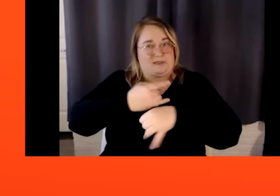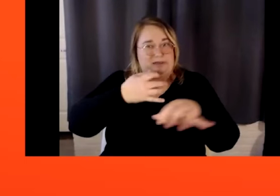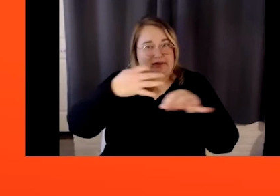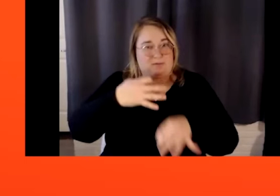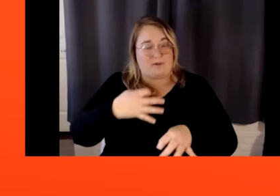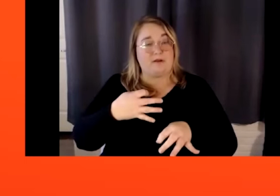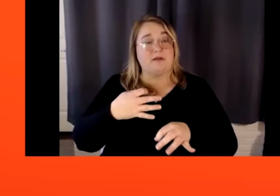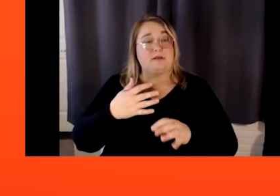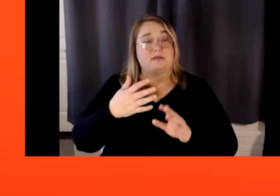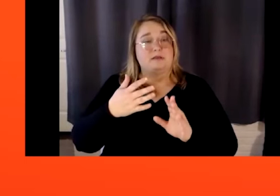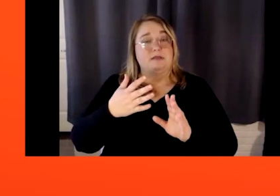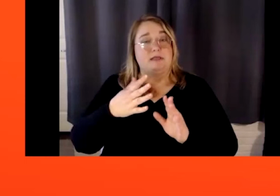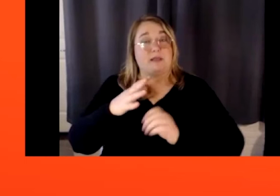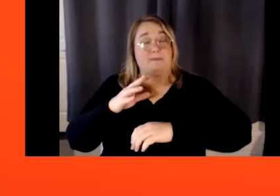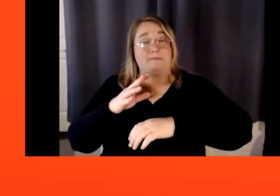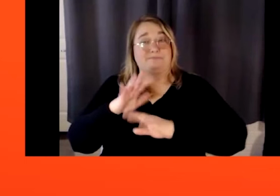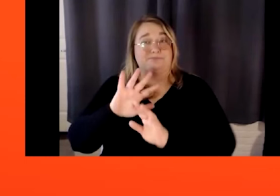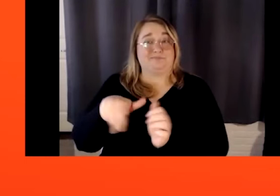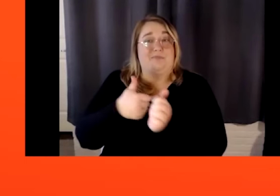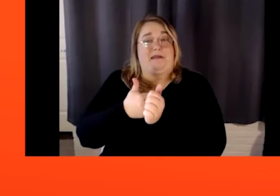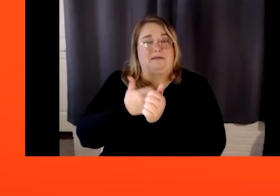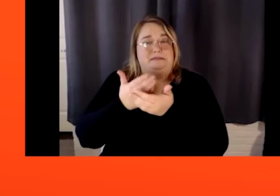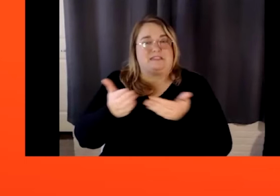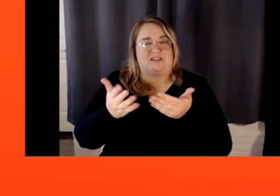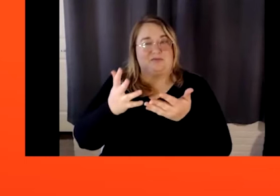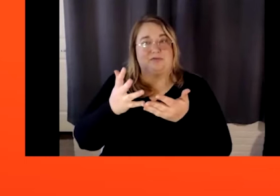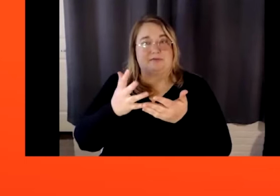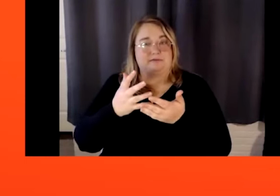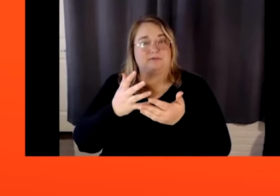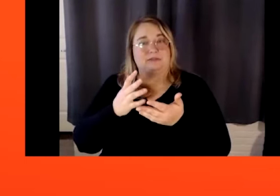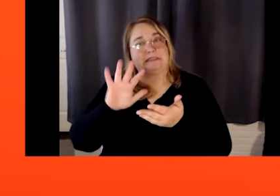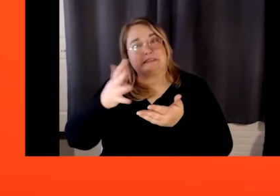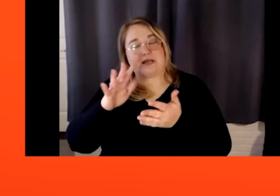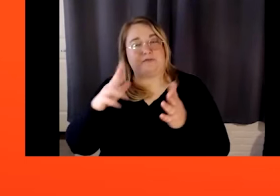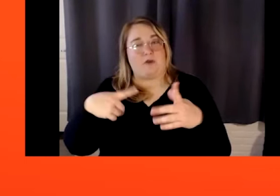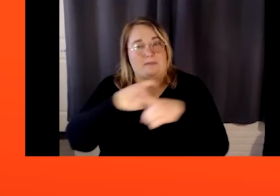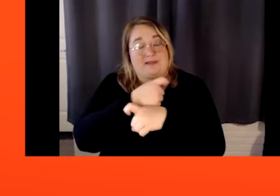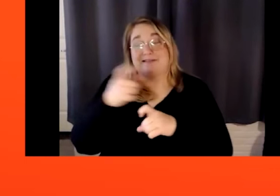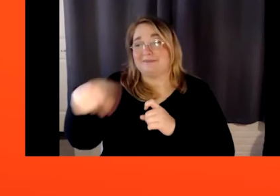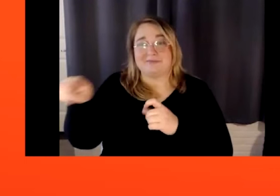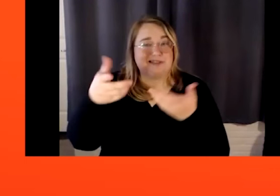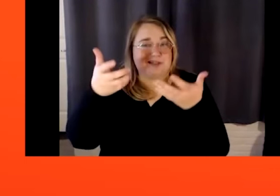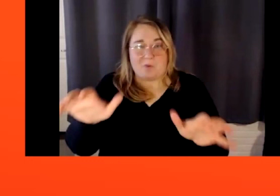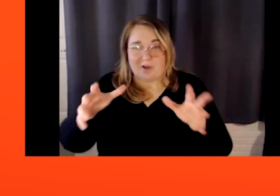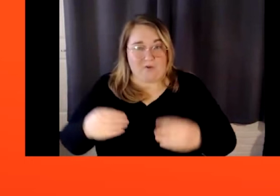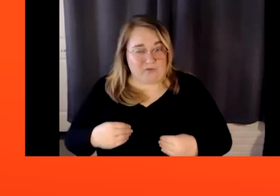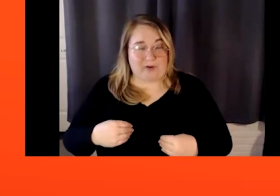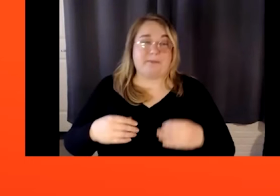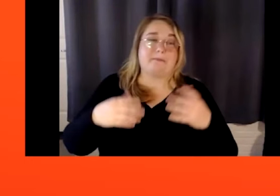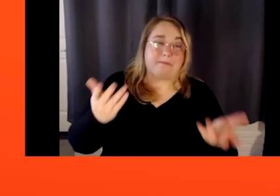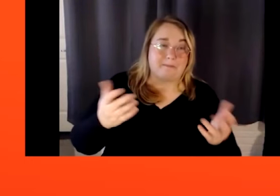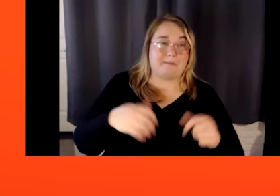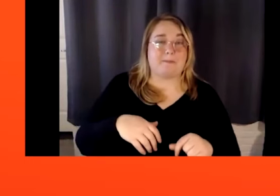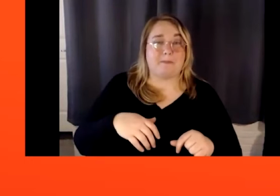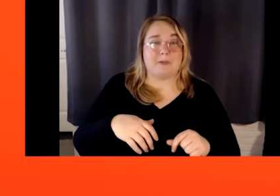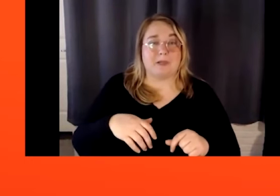is kind of complex, and they didn't want to go for it, as you kind of see. So I'm